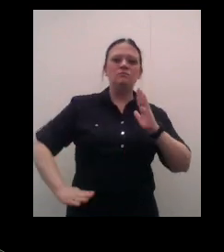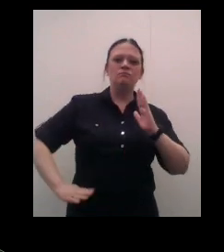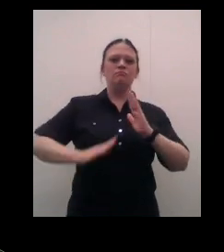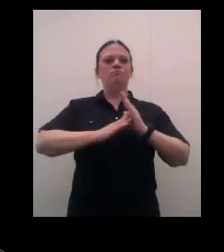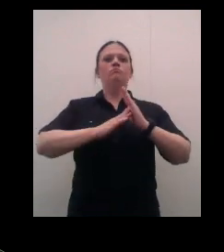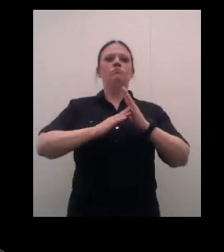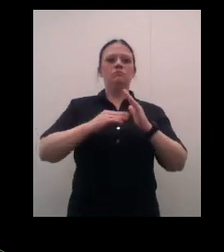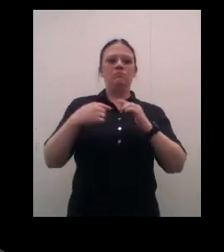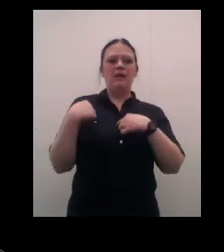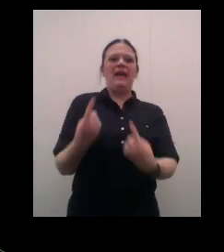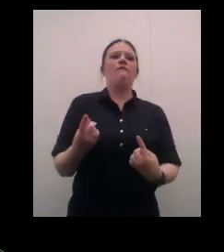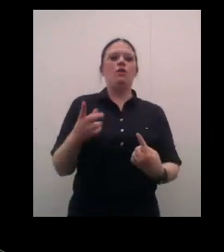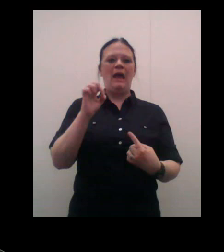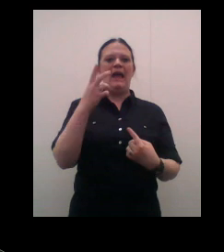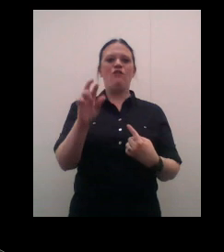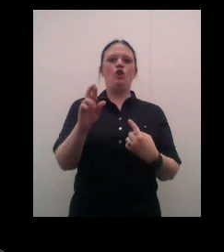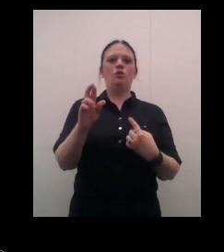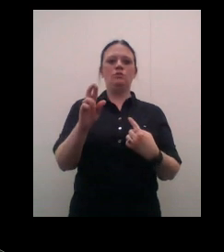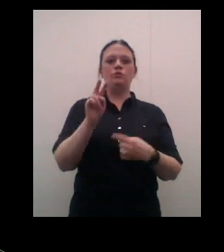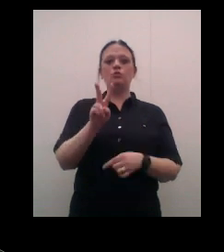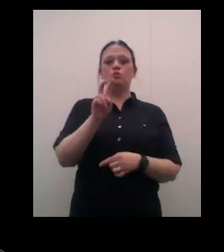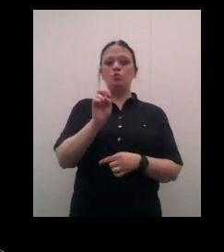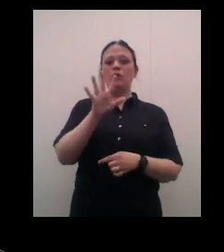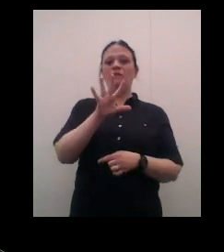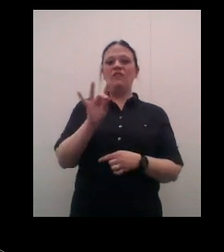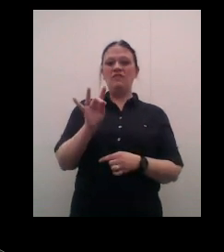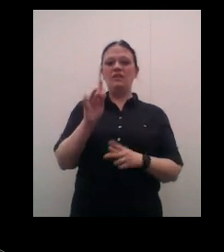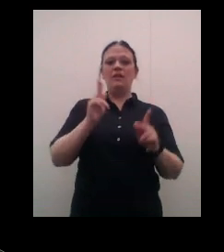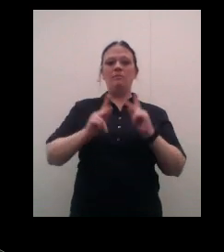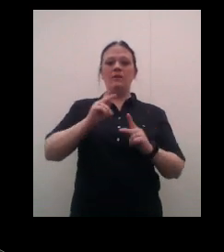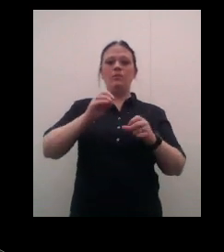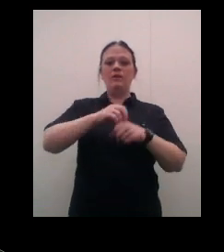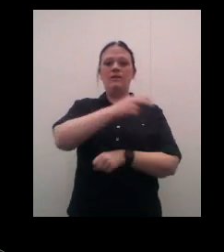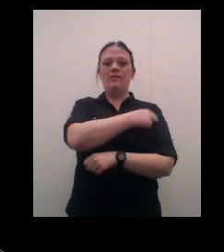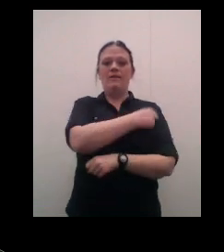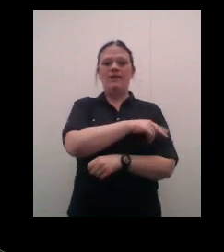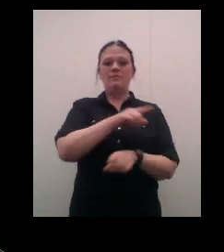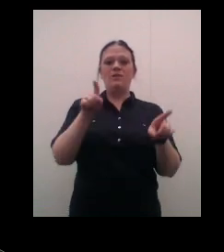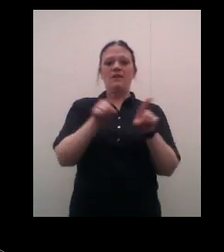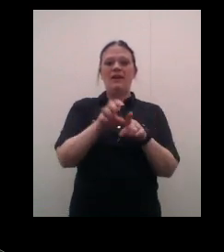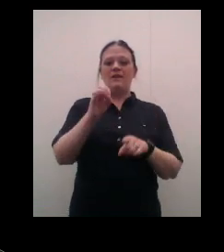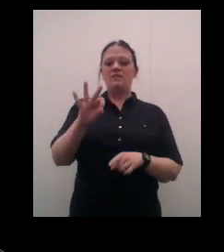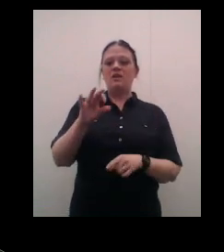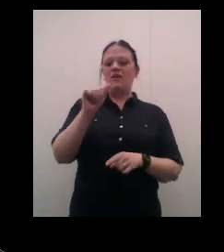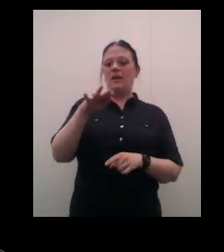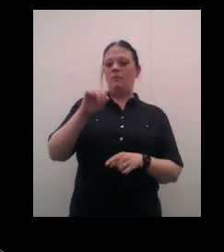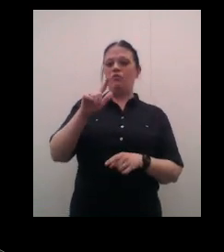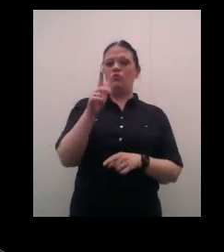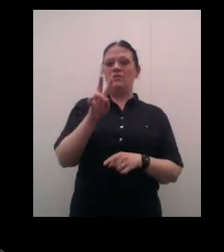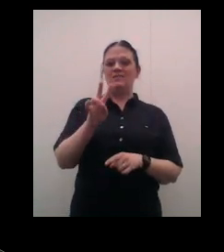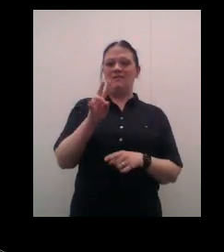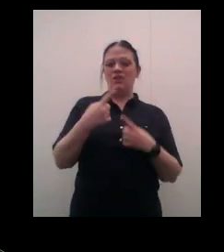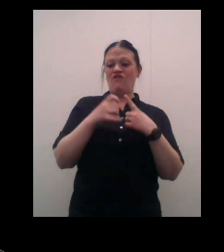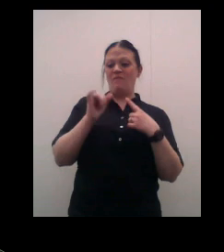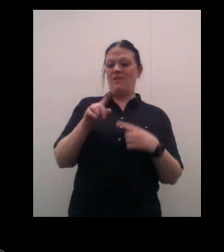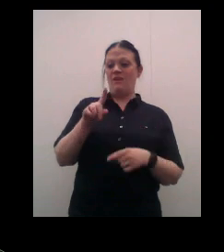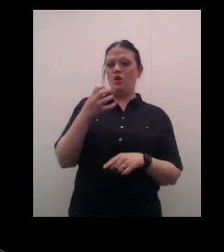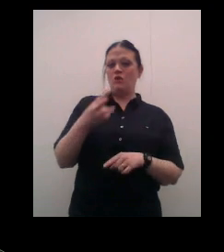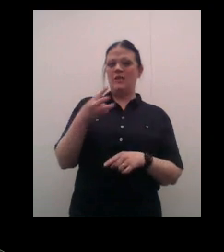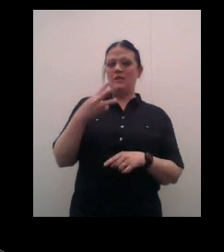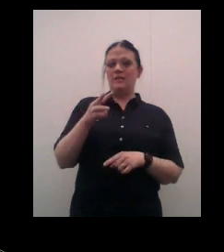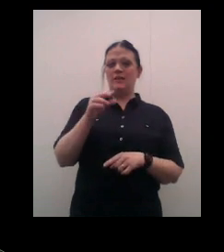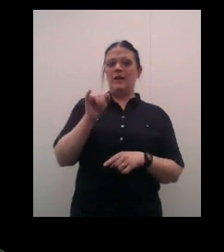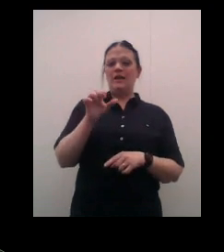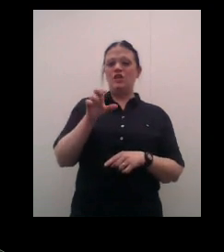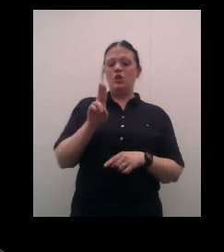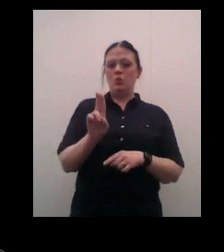COVID-19. There are 258 individuals who were hospitalized as of April 27th. Of those, 116 were in the